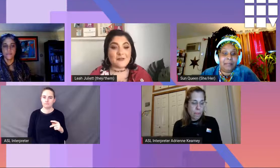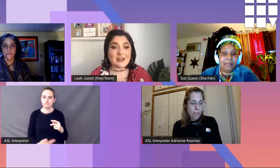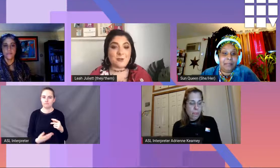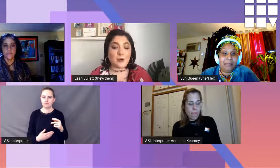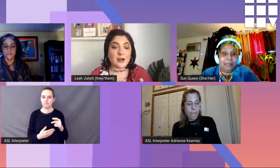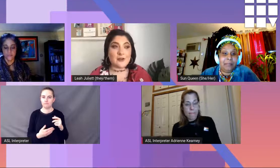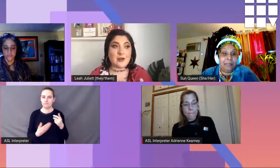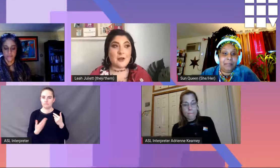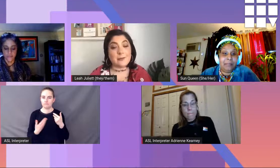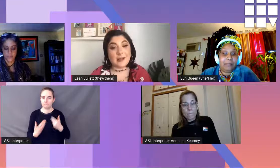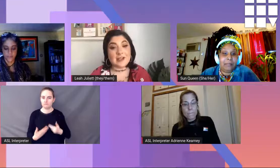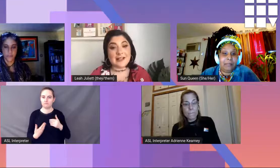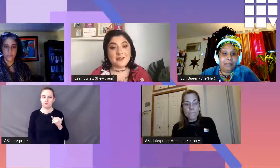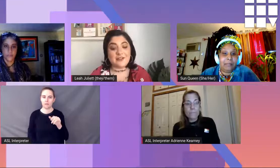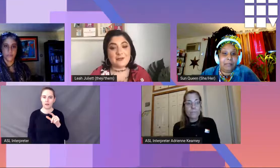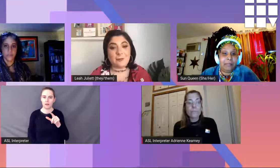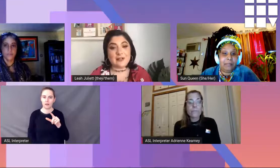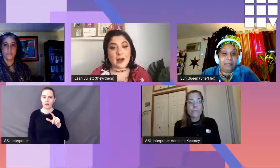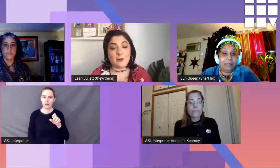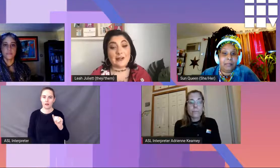March Against Revenge Porn, you could go to